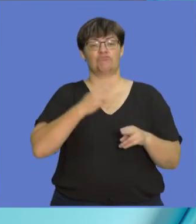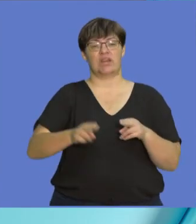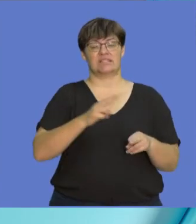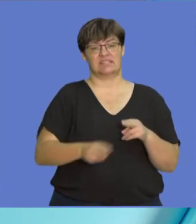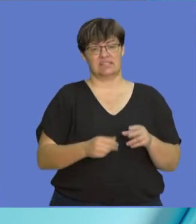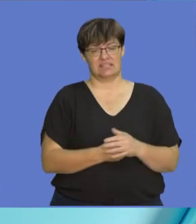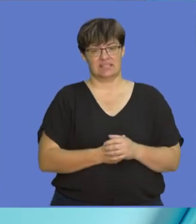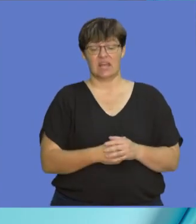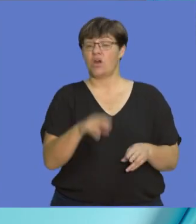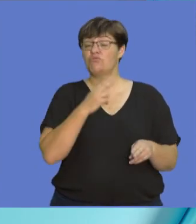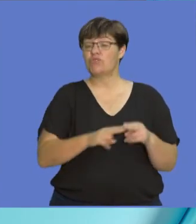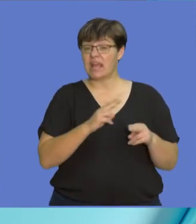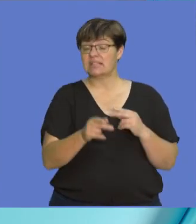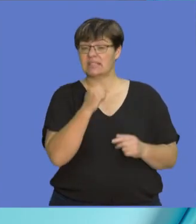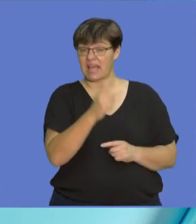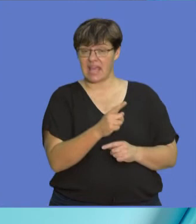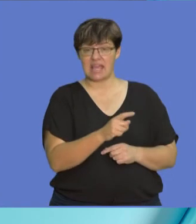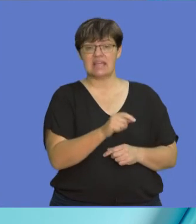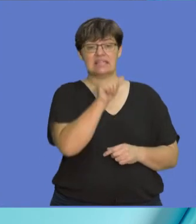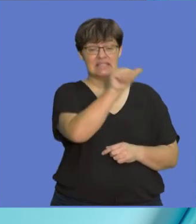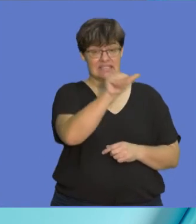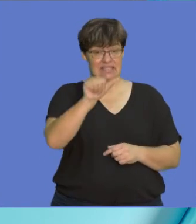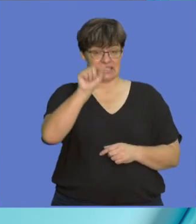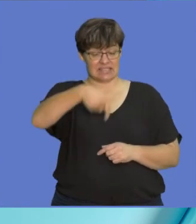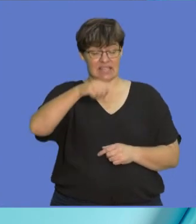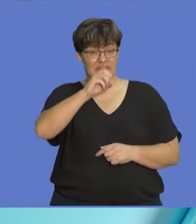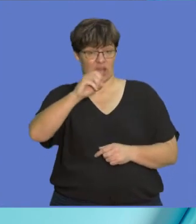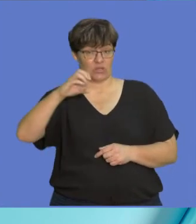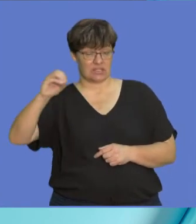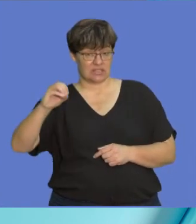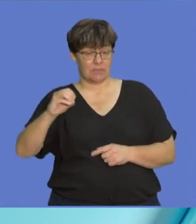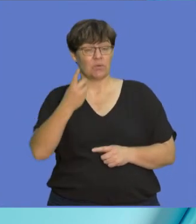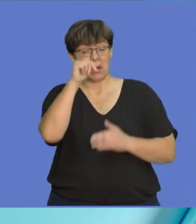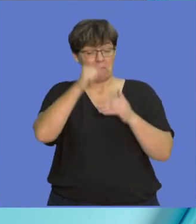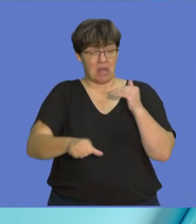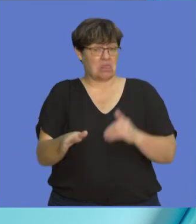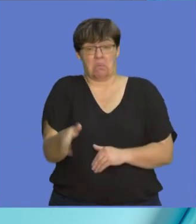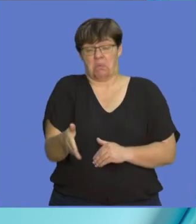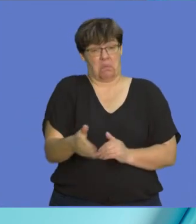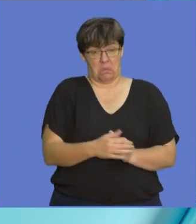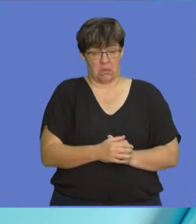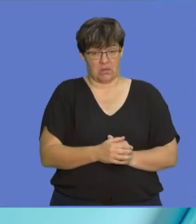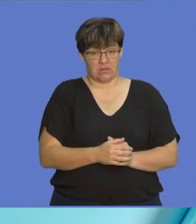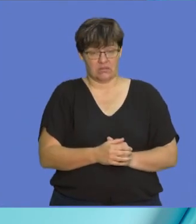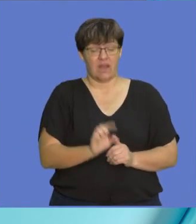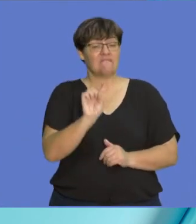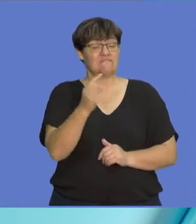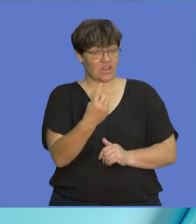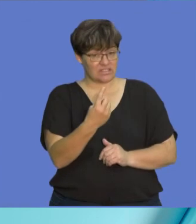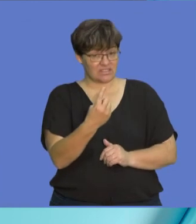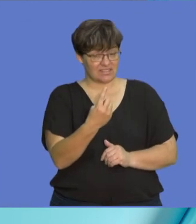rent, you paid 66,000 Rand, but there was 1 month of rent outstanding. So step number 1,